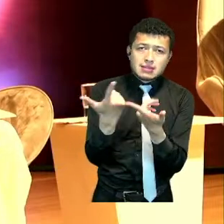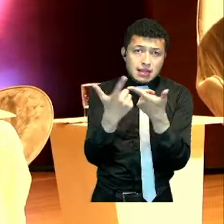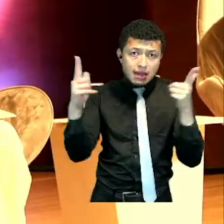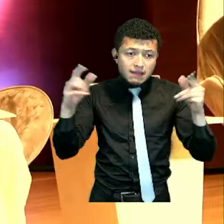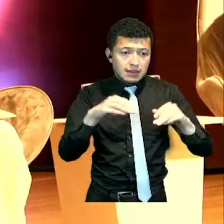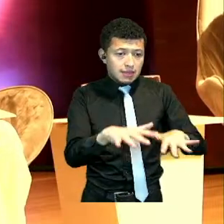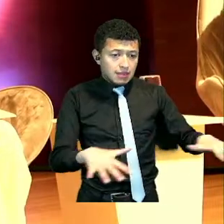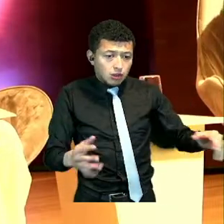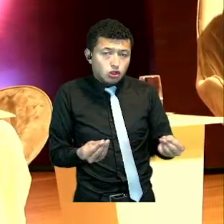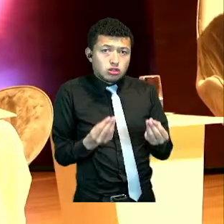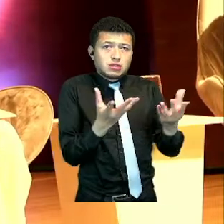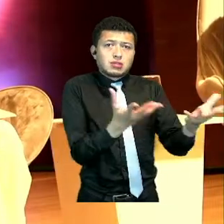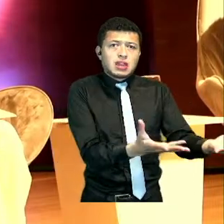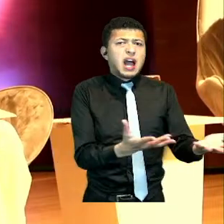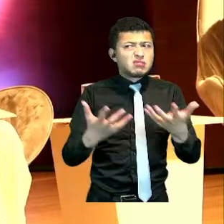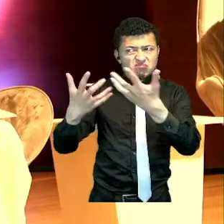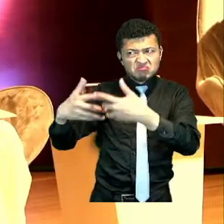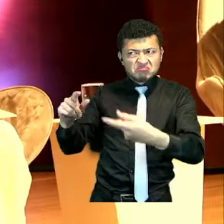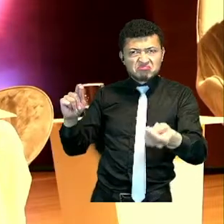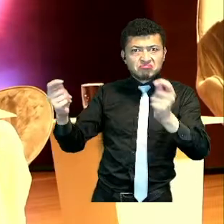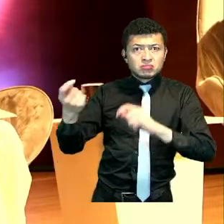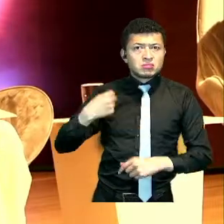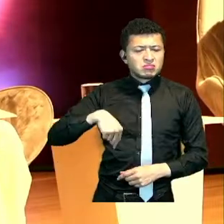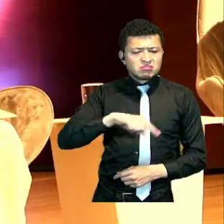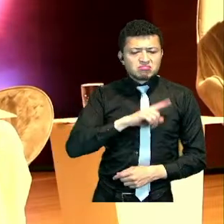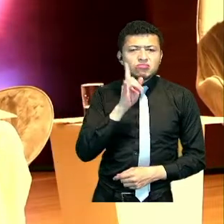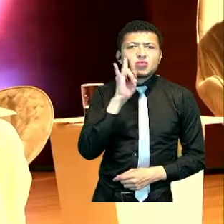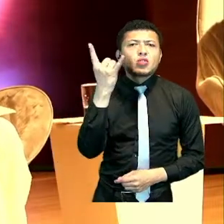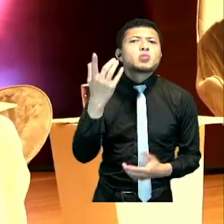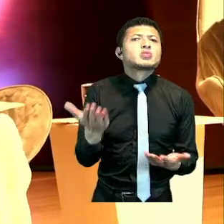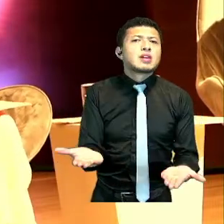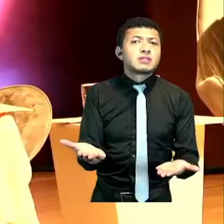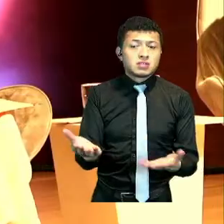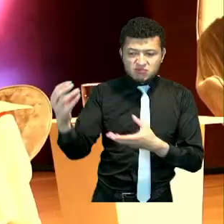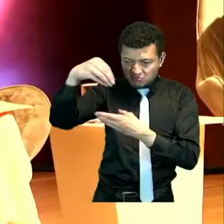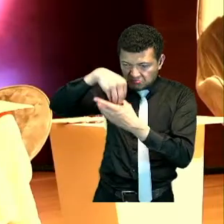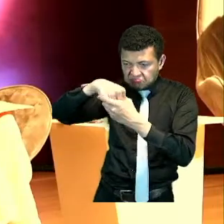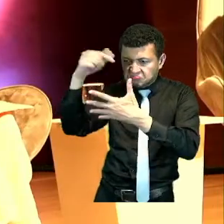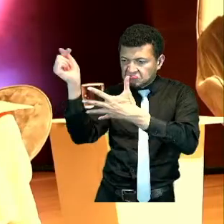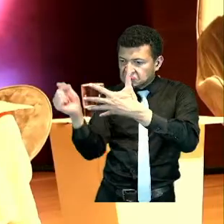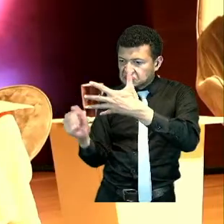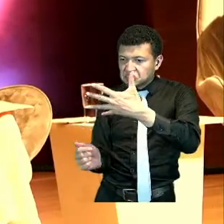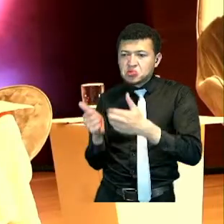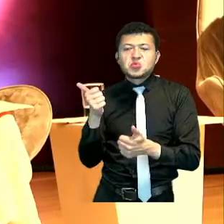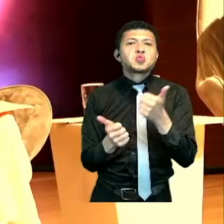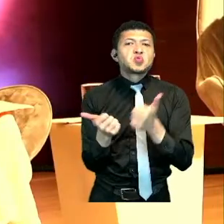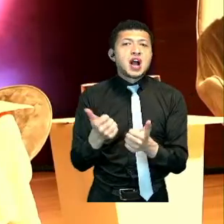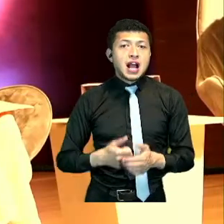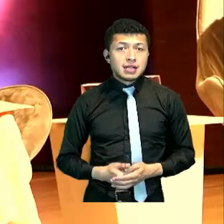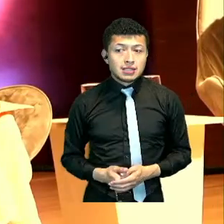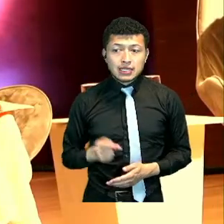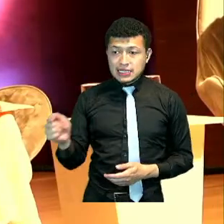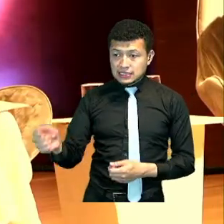peaceful and a territory full of hope? How are we providing the continent behind the words,